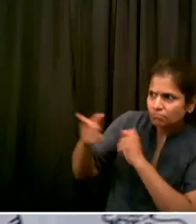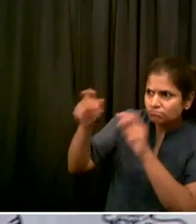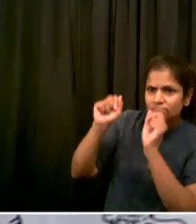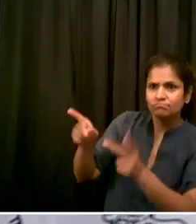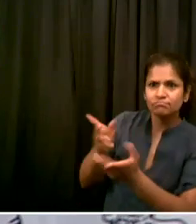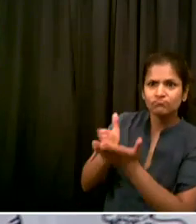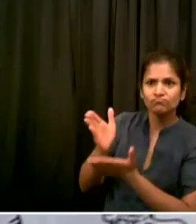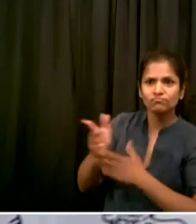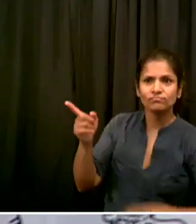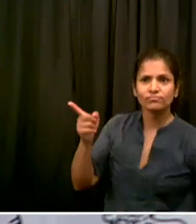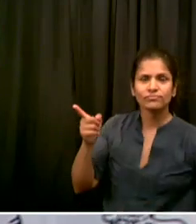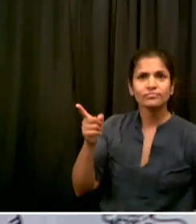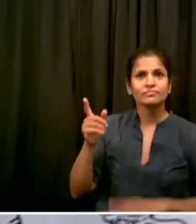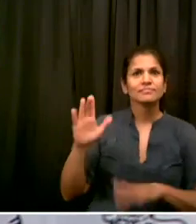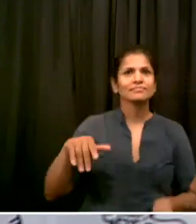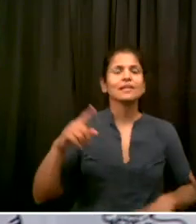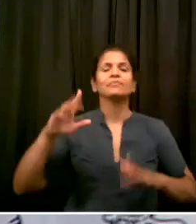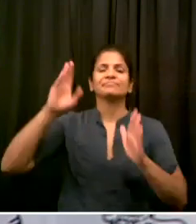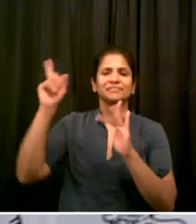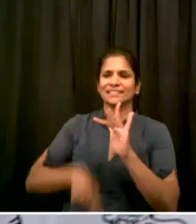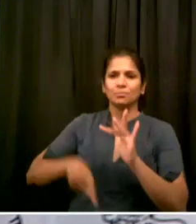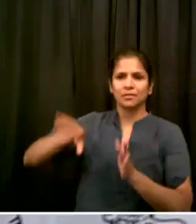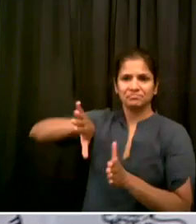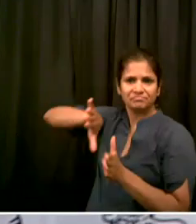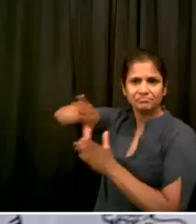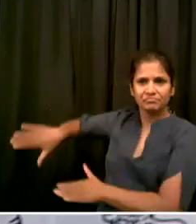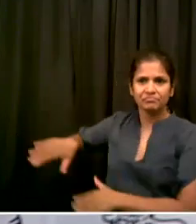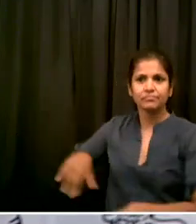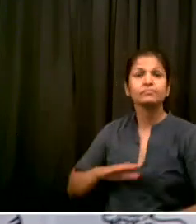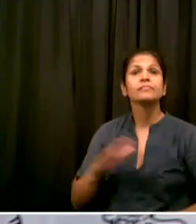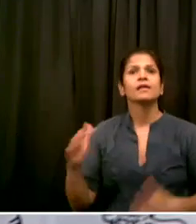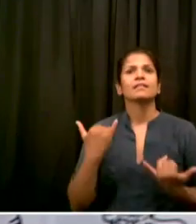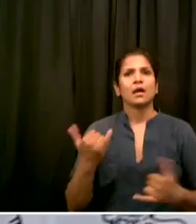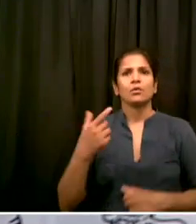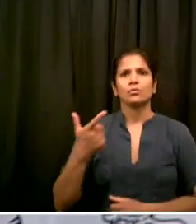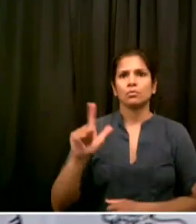to Steve. We're now going to go to Gloria from New York One.